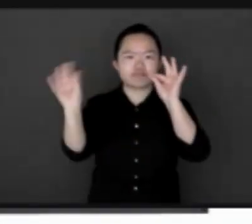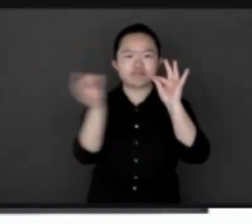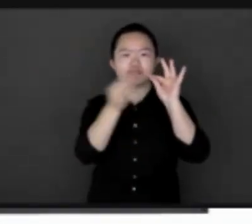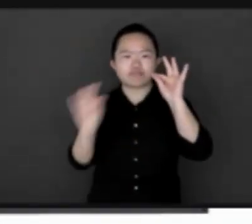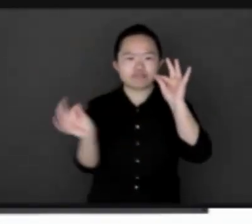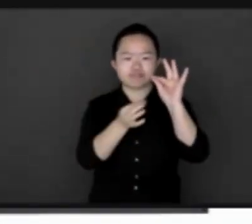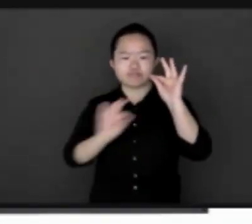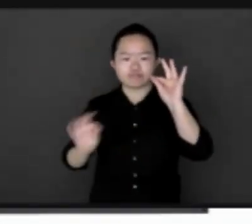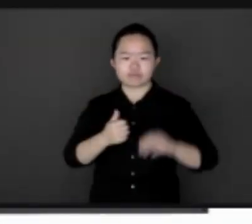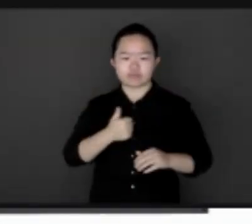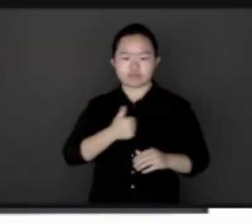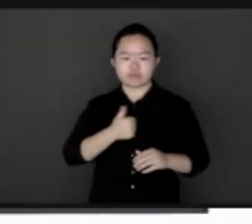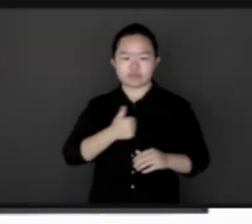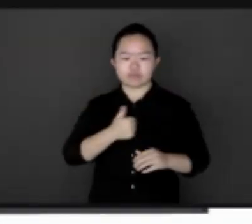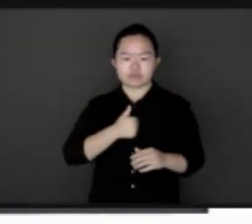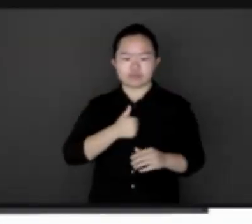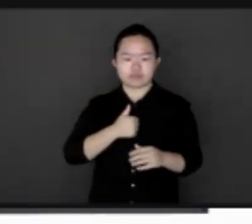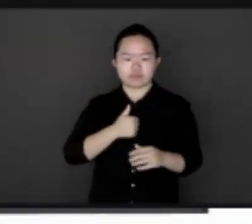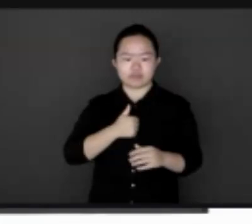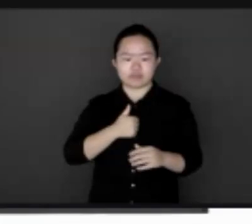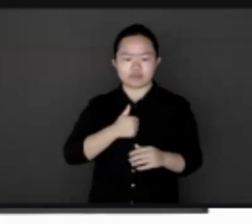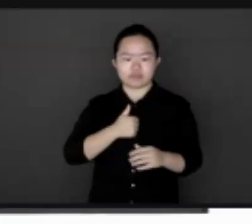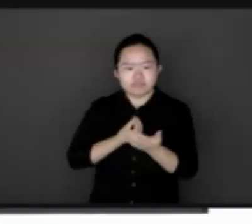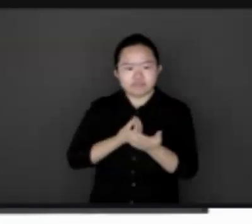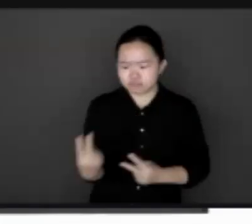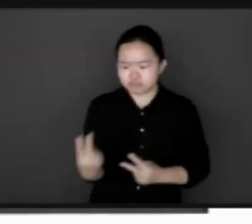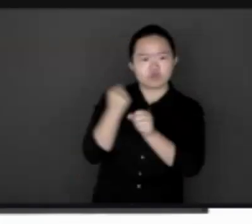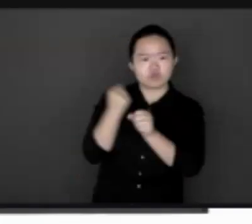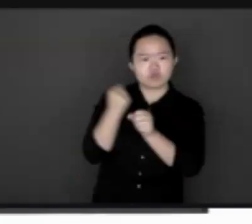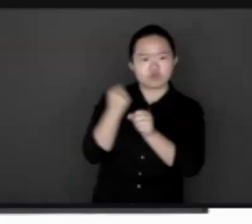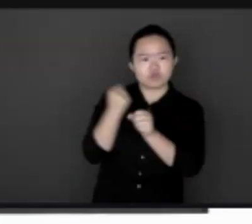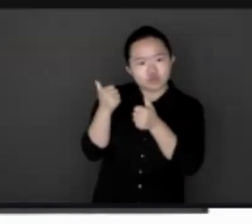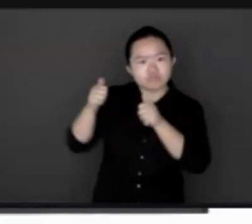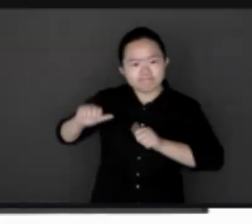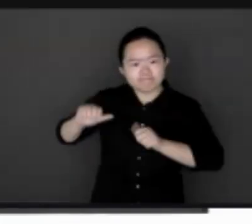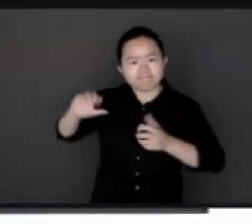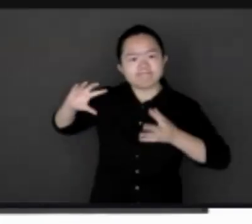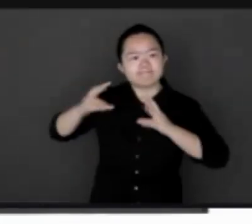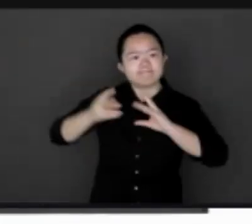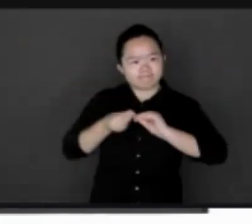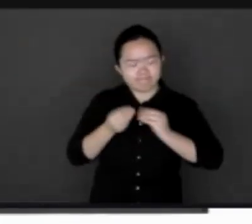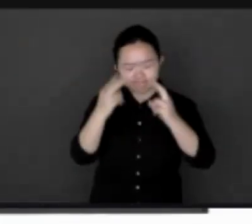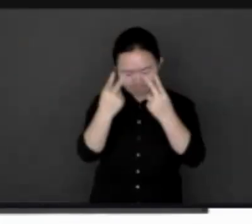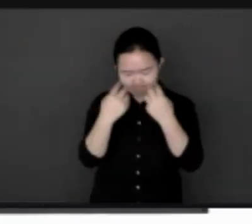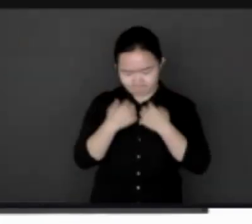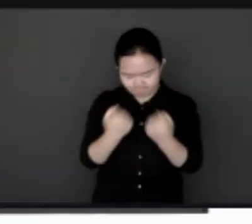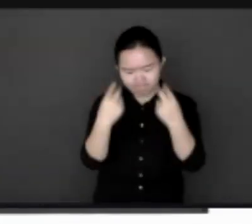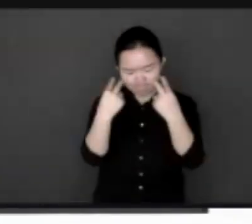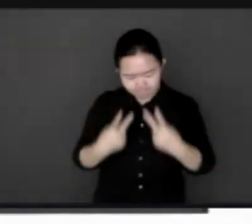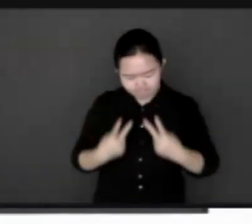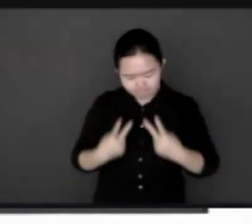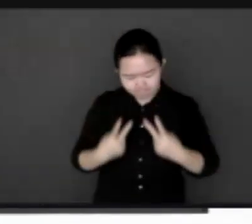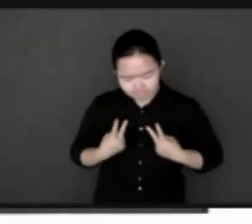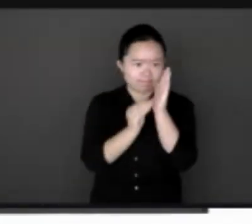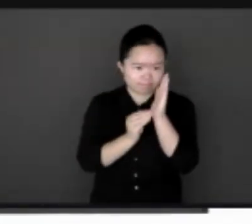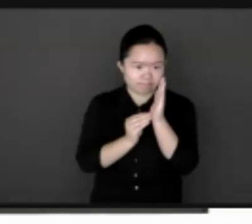piece is that the organization actually needs to understand their level of accessibility. So this is a way of making them aware and making sure